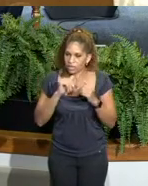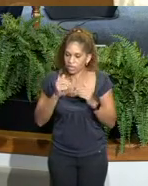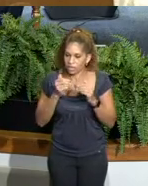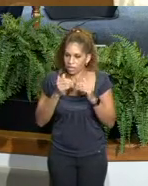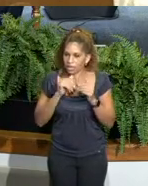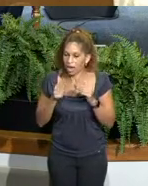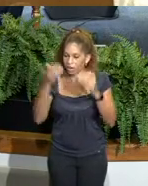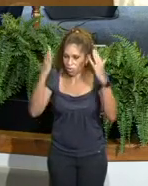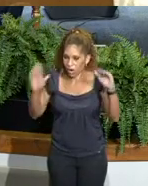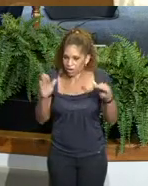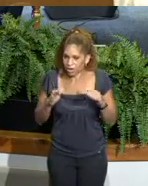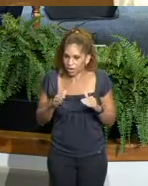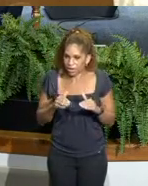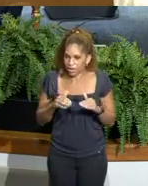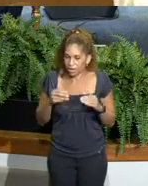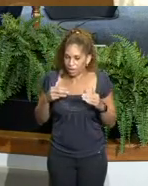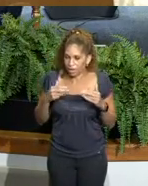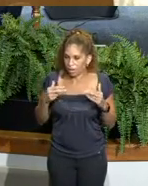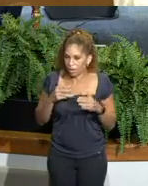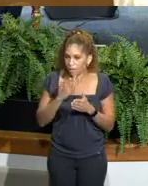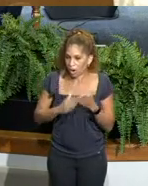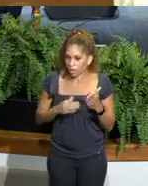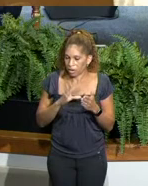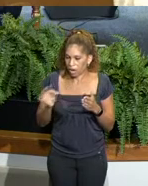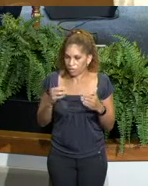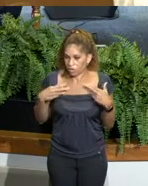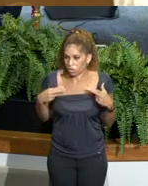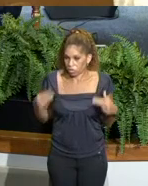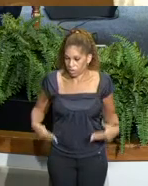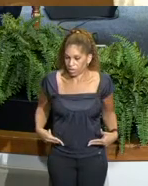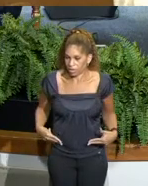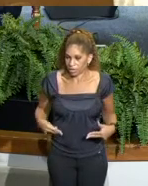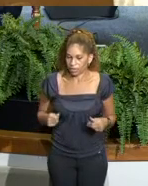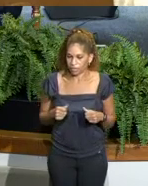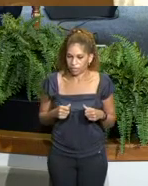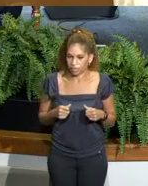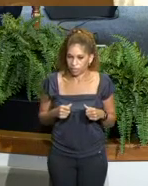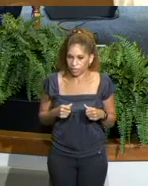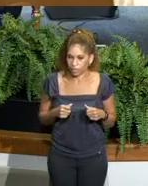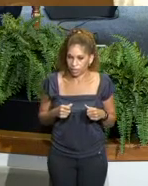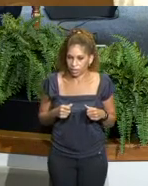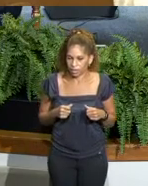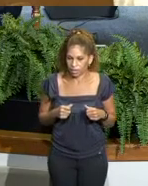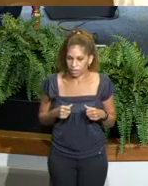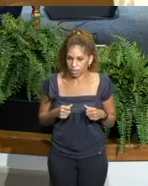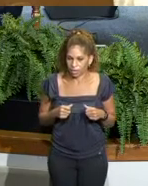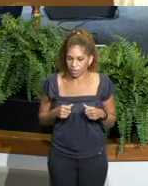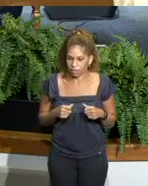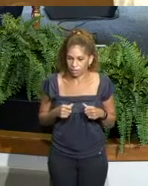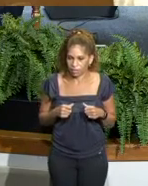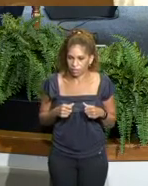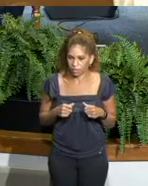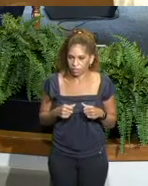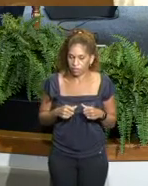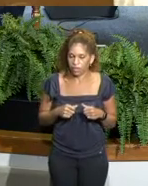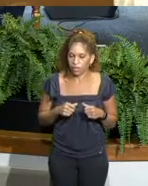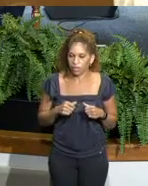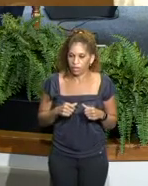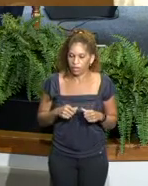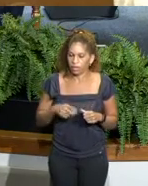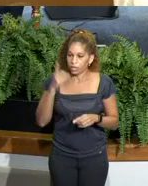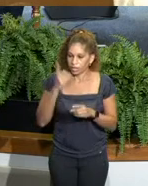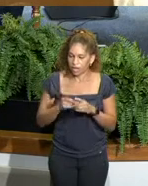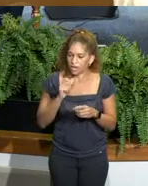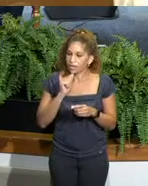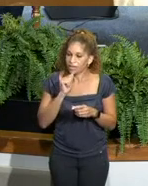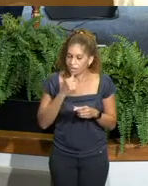Christ decide they can no longer put up with the reality that's anti-Christ, and they decide to